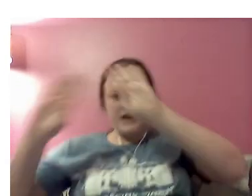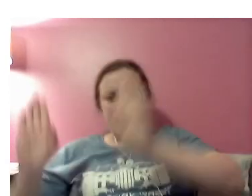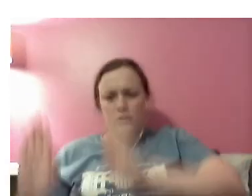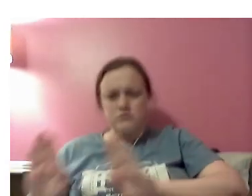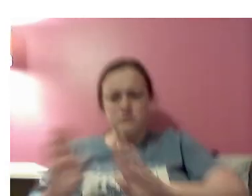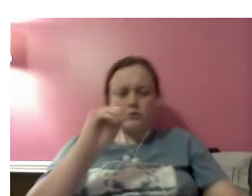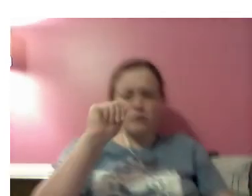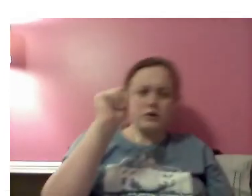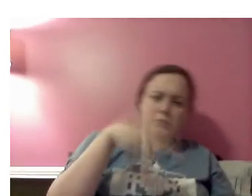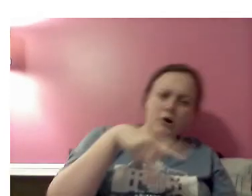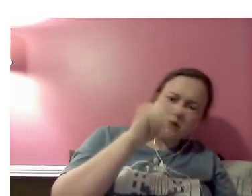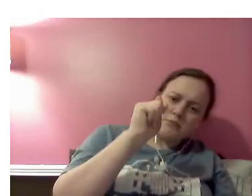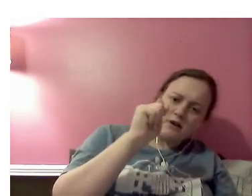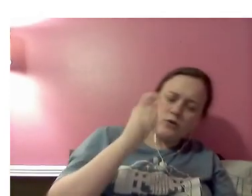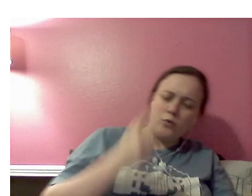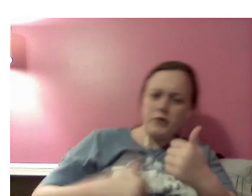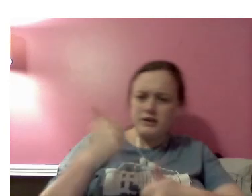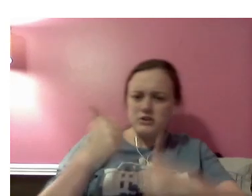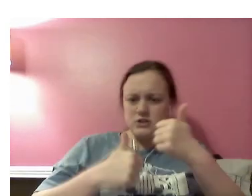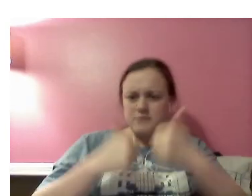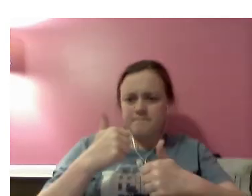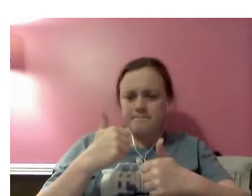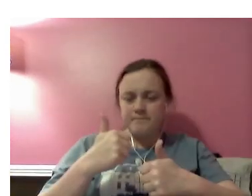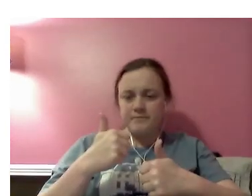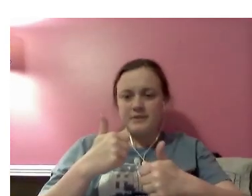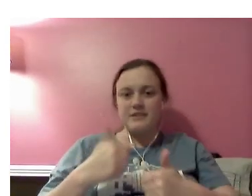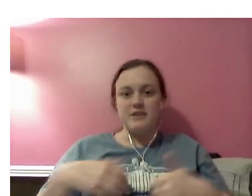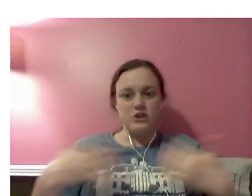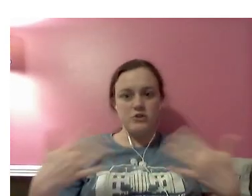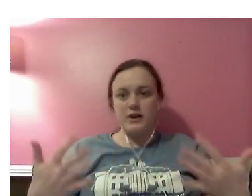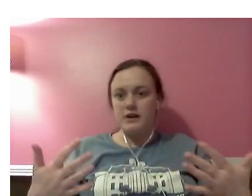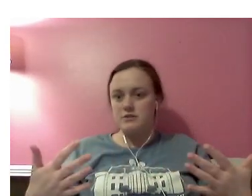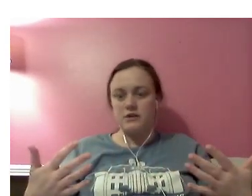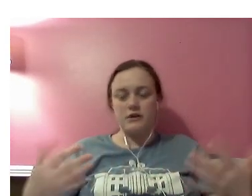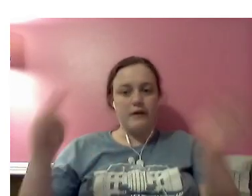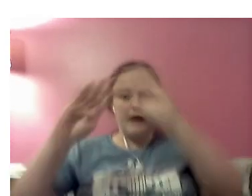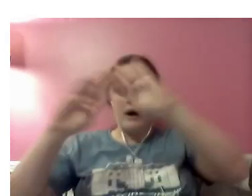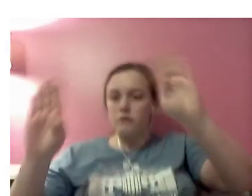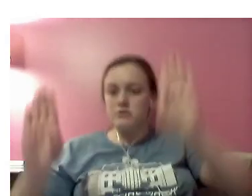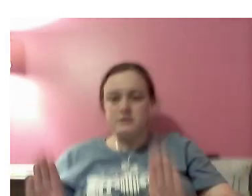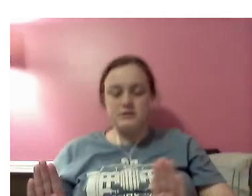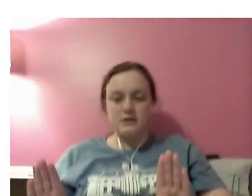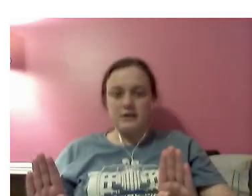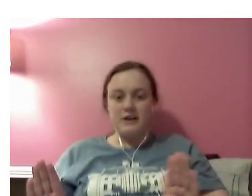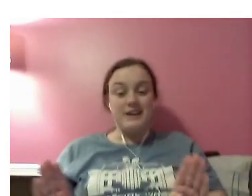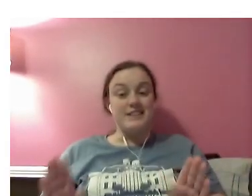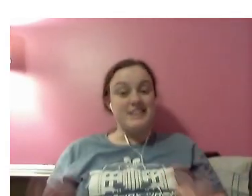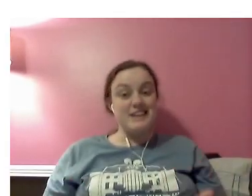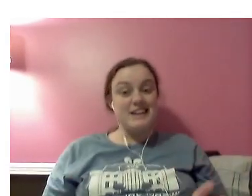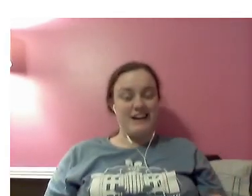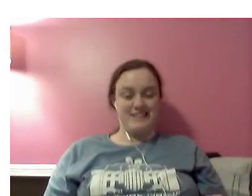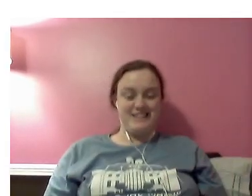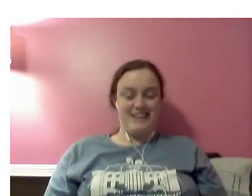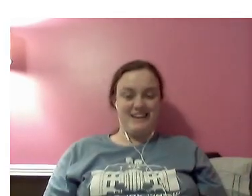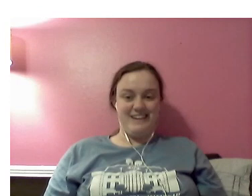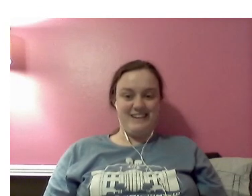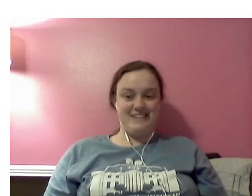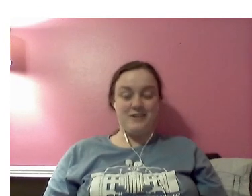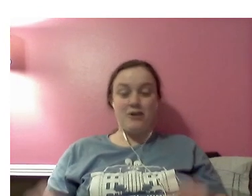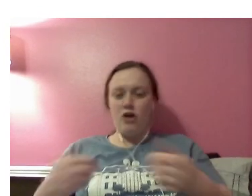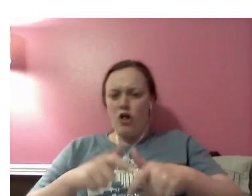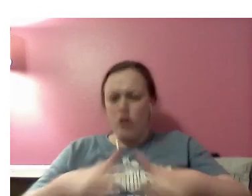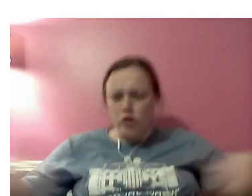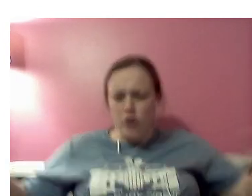in a house or an apartment, which? Then you answer house. Then I